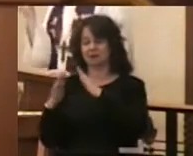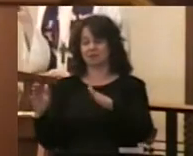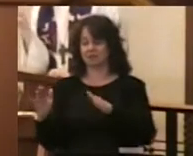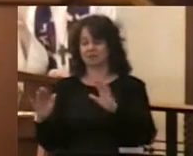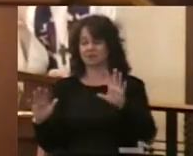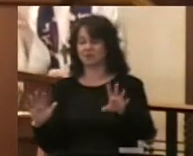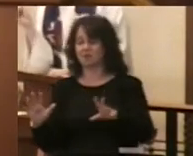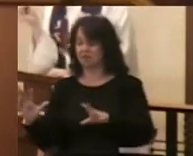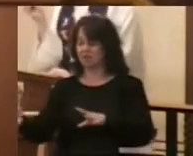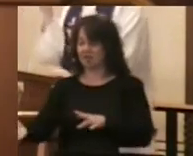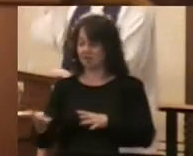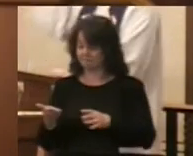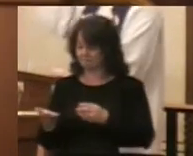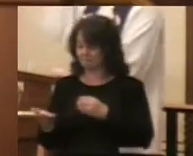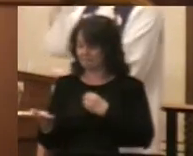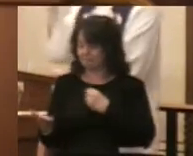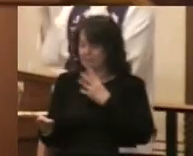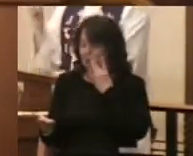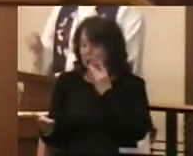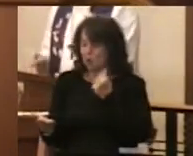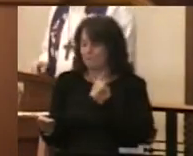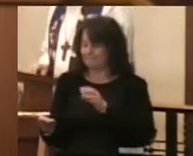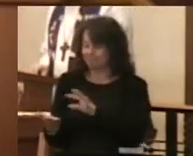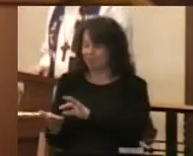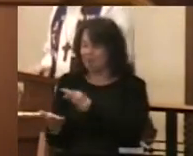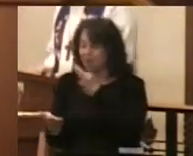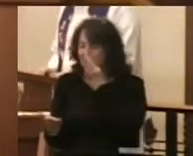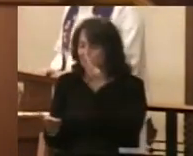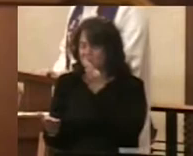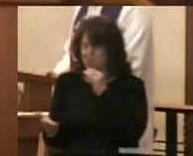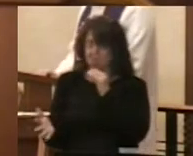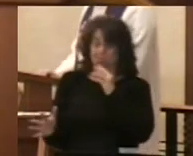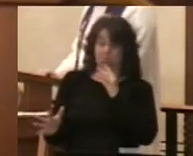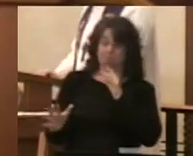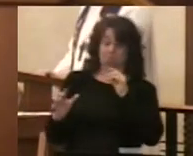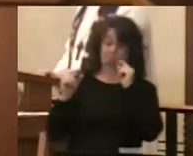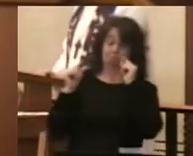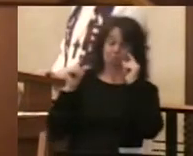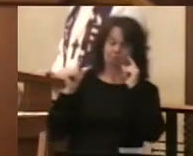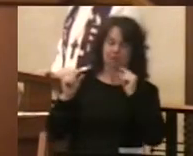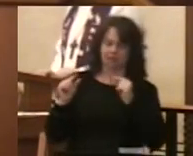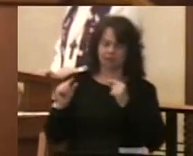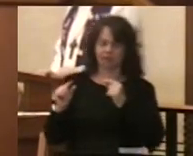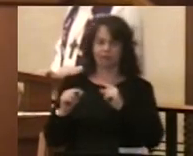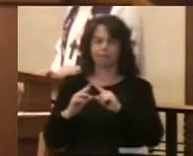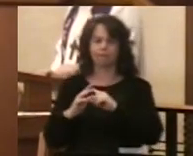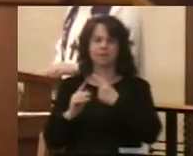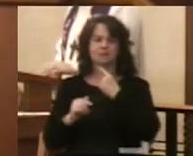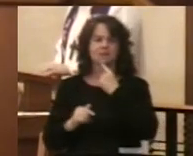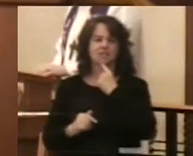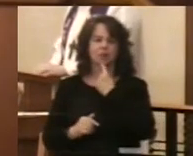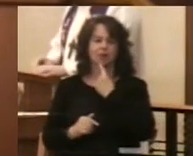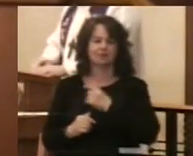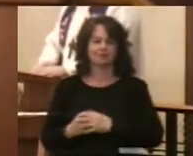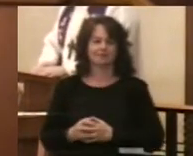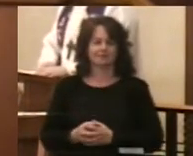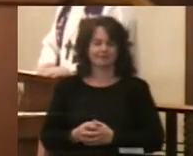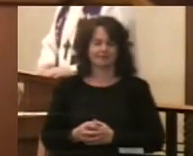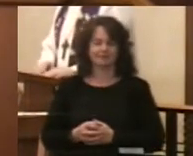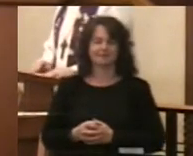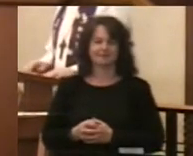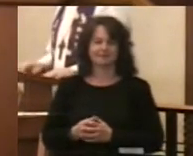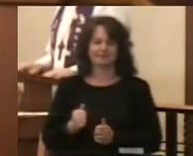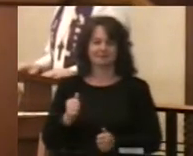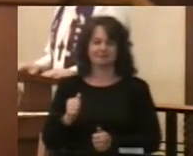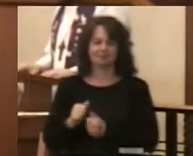your teeth on edge. Your eyes will squint like nothing before because of the sourness. Well, if most